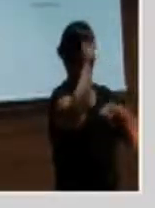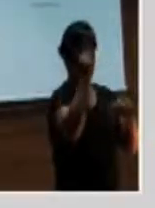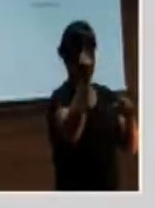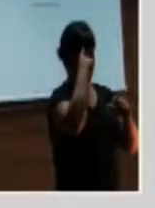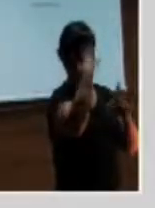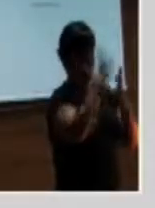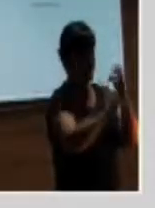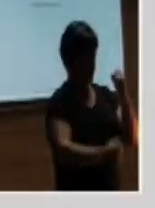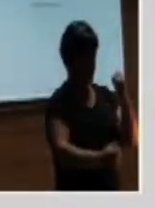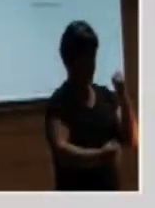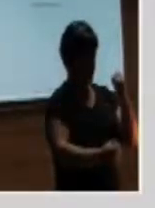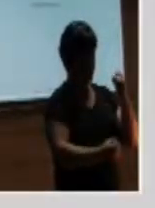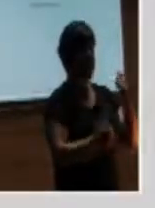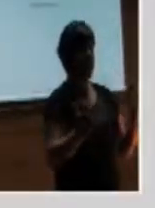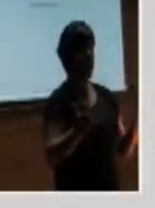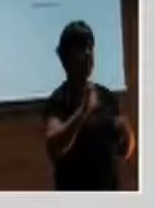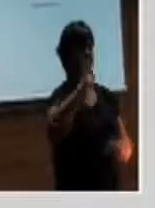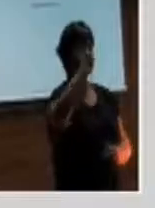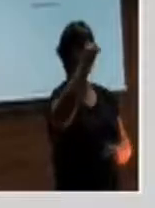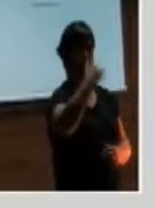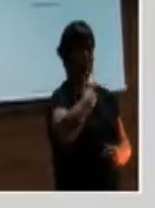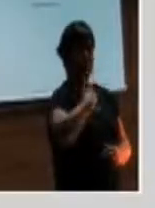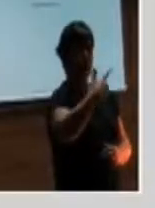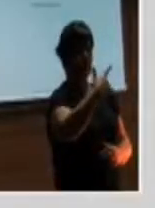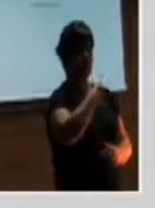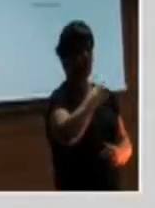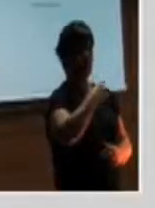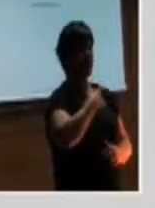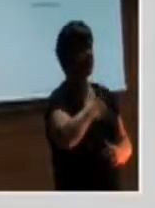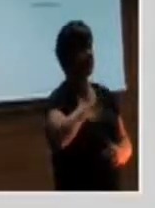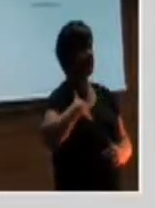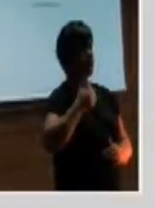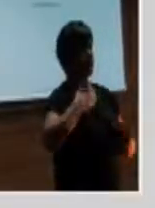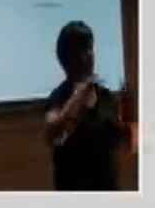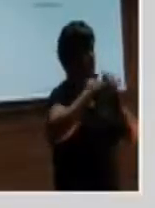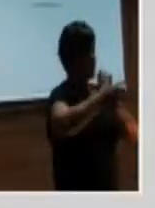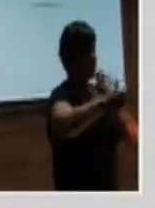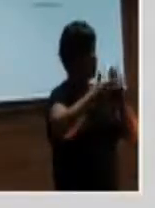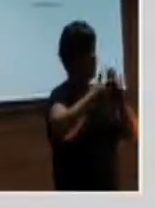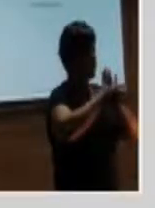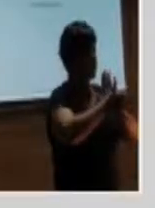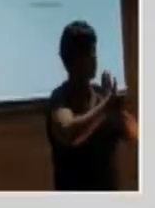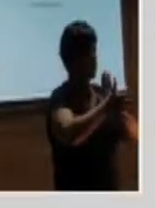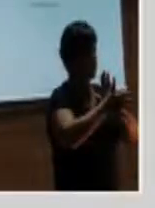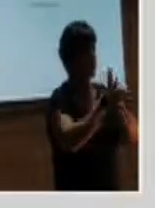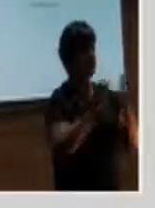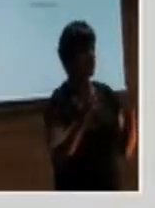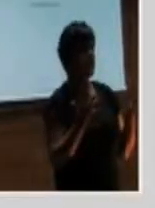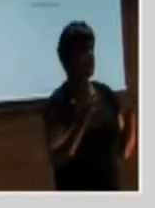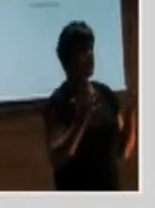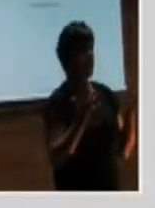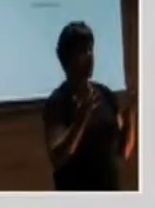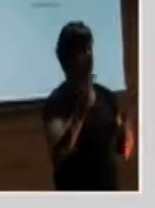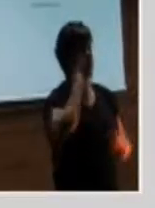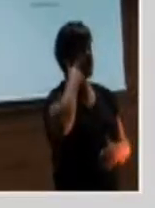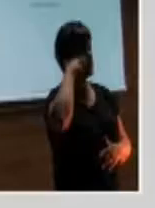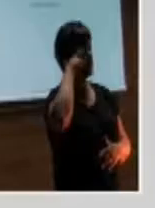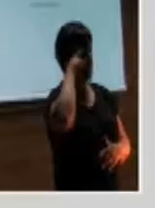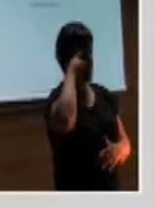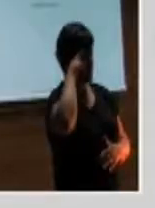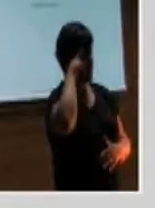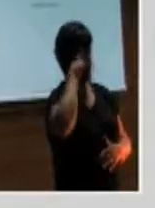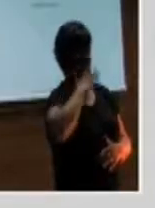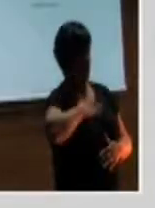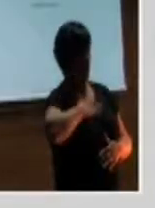describe today is what Swedish know-how and knowledge we make available around the world,